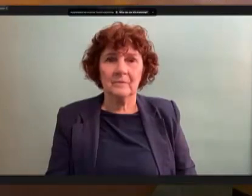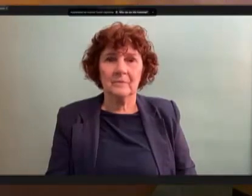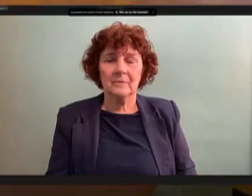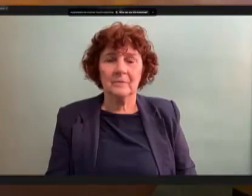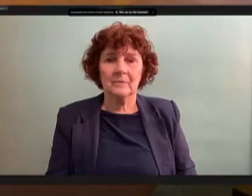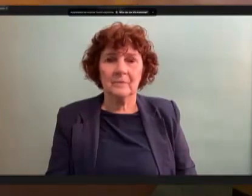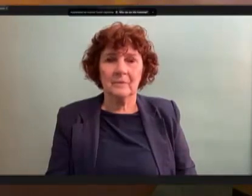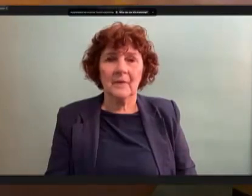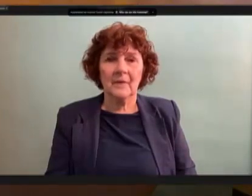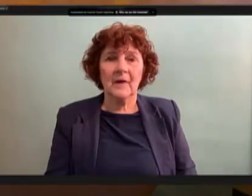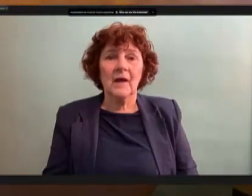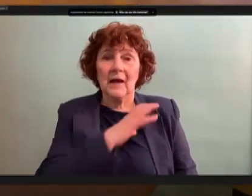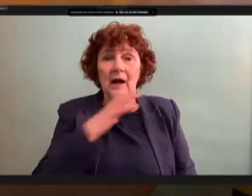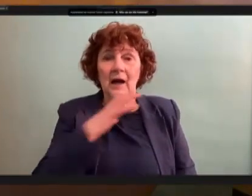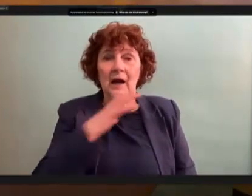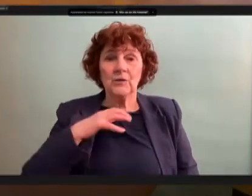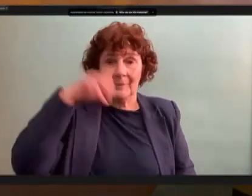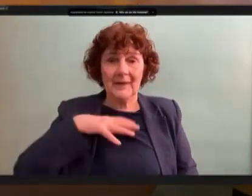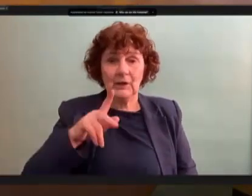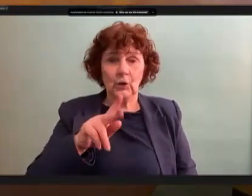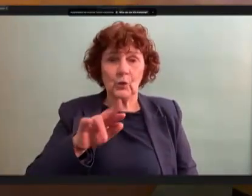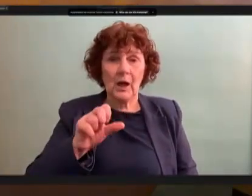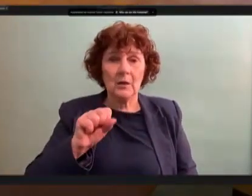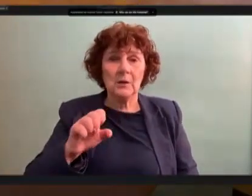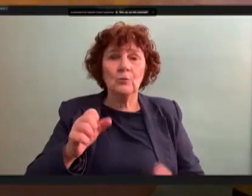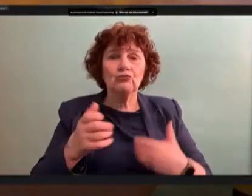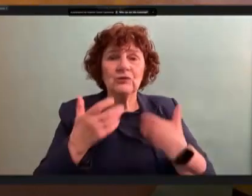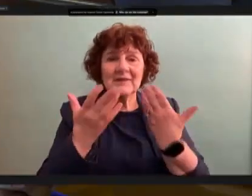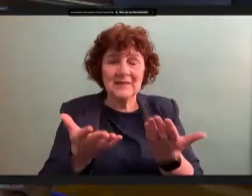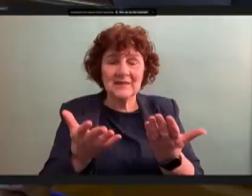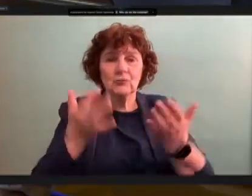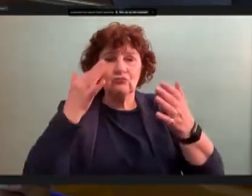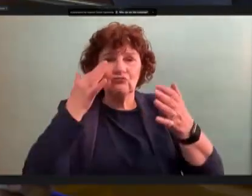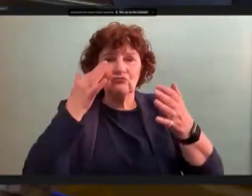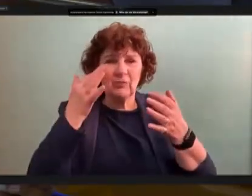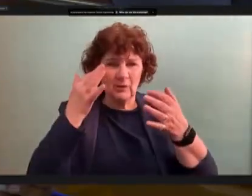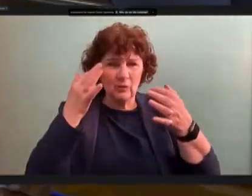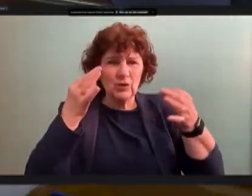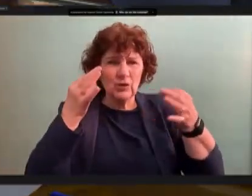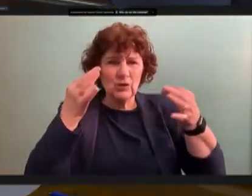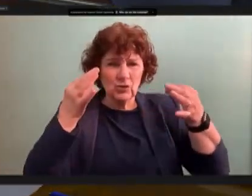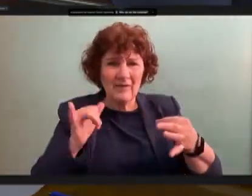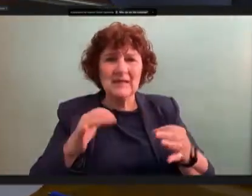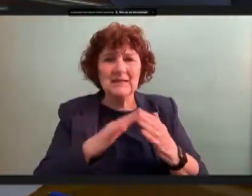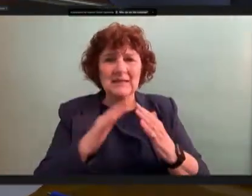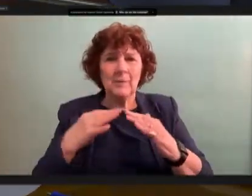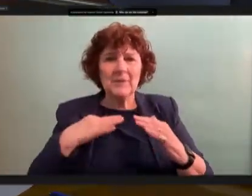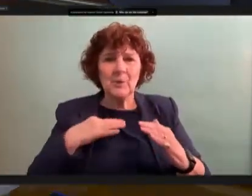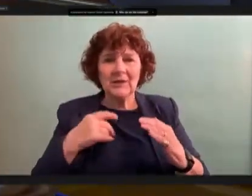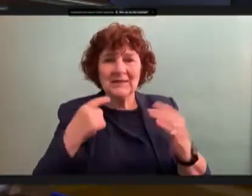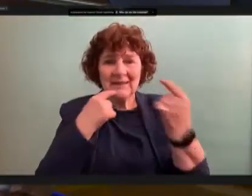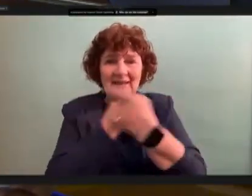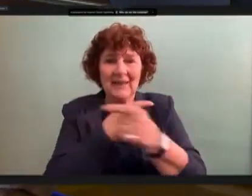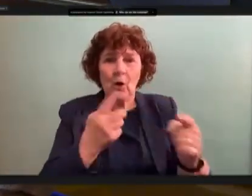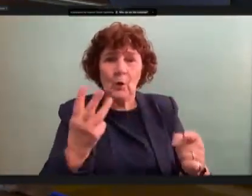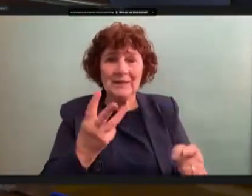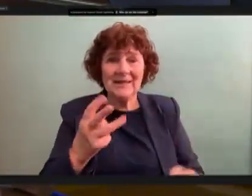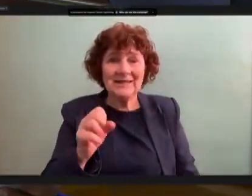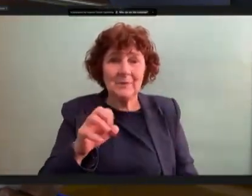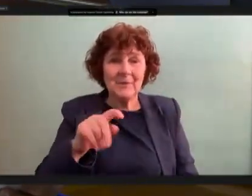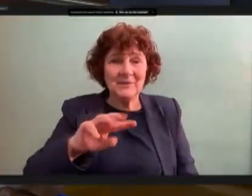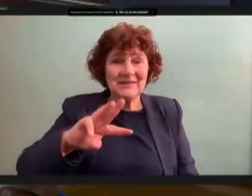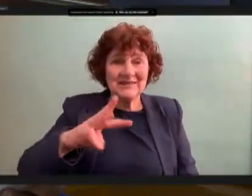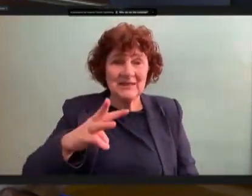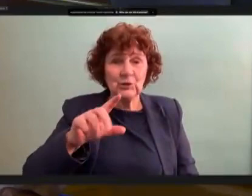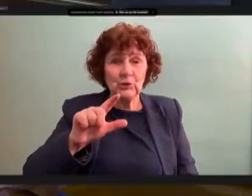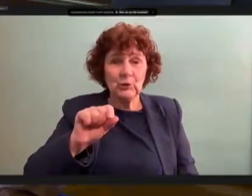Councilman Kraus presents, be it further resolved that the City of Pittsburgh hereby declares Wednesday, September 6th,